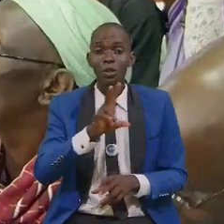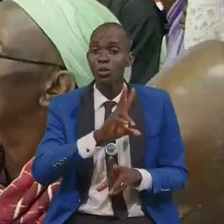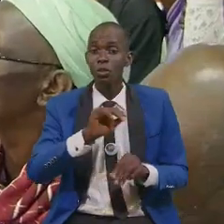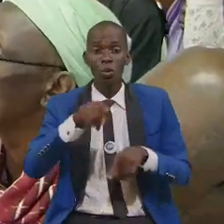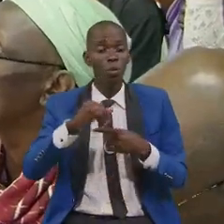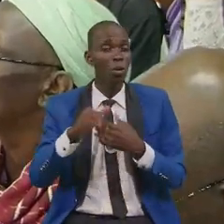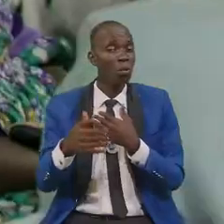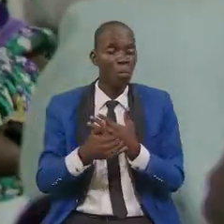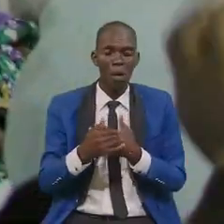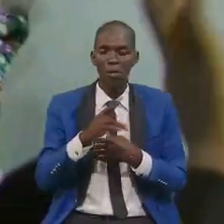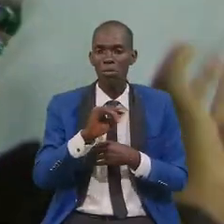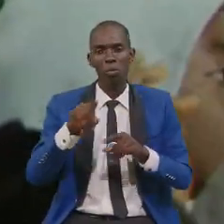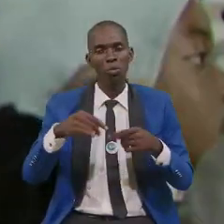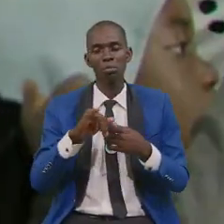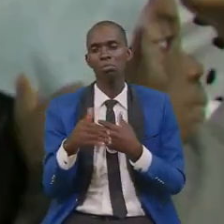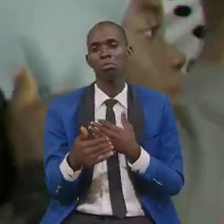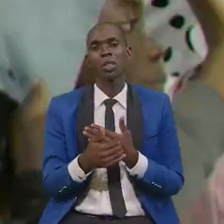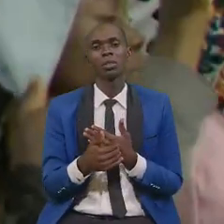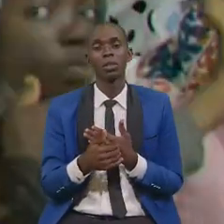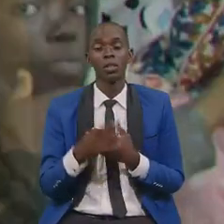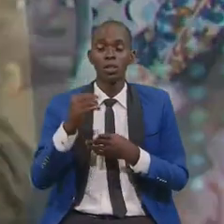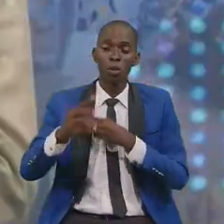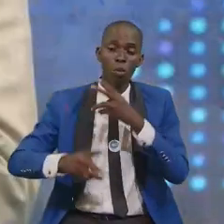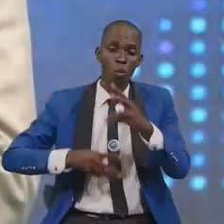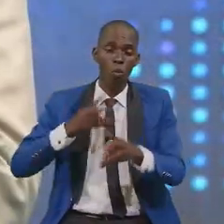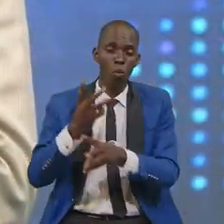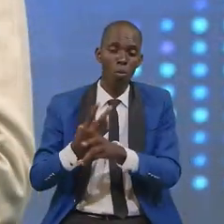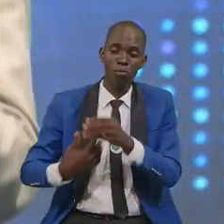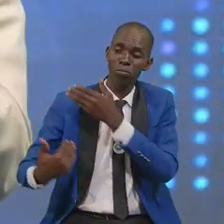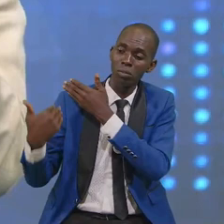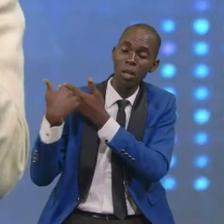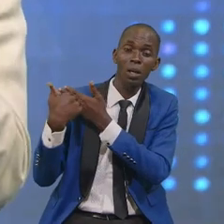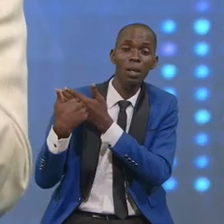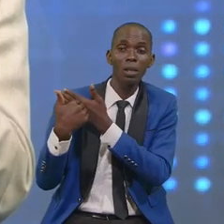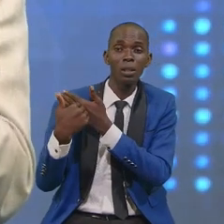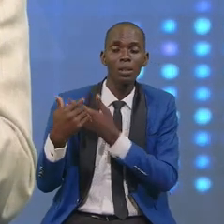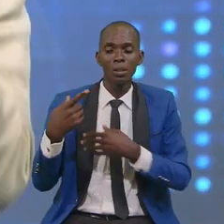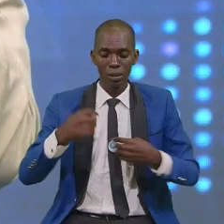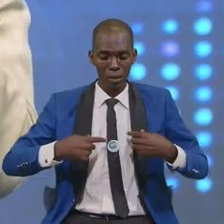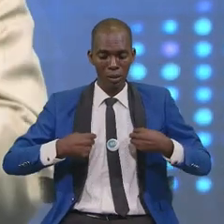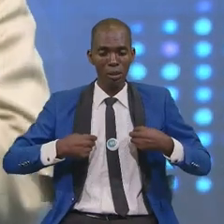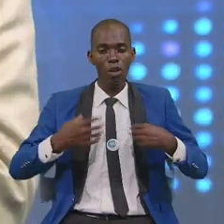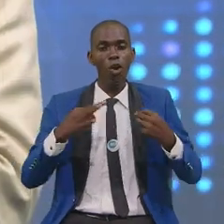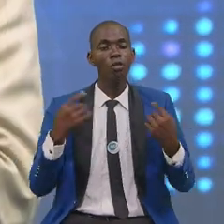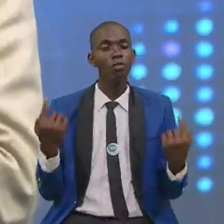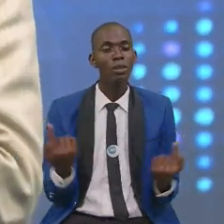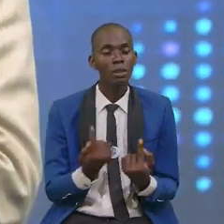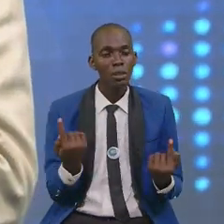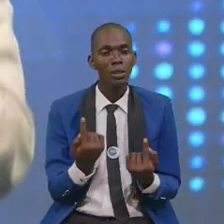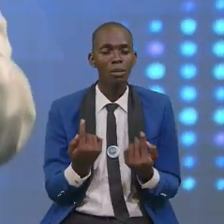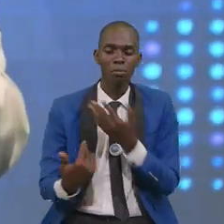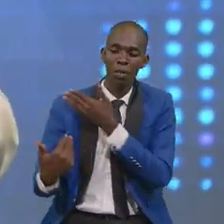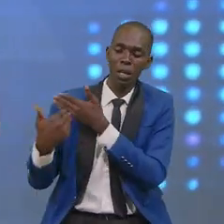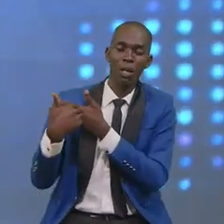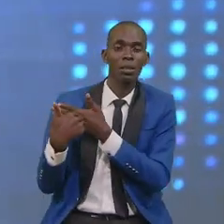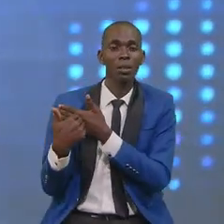no turning back. The world behind you, the garment of sin behind you,